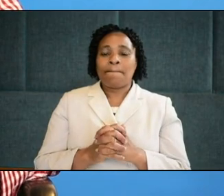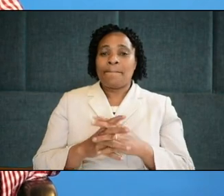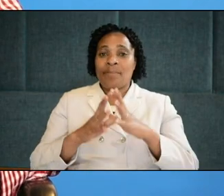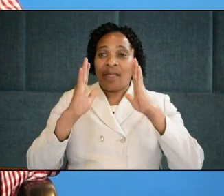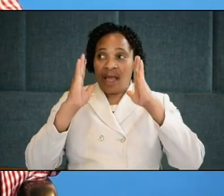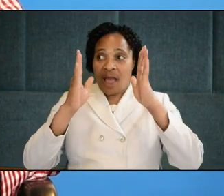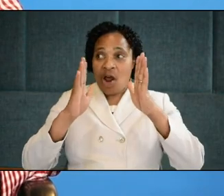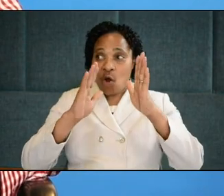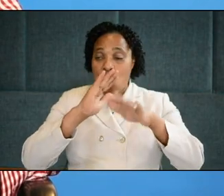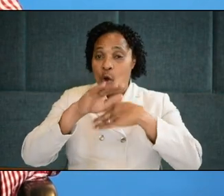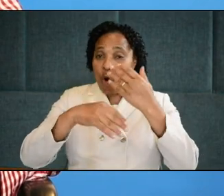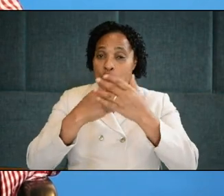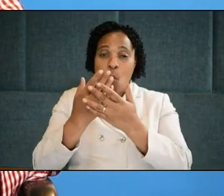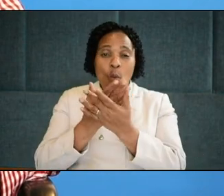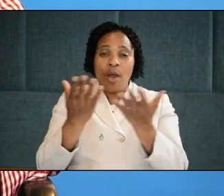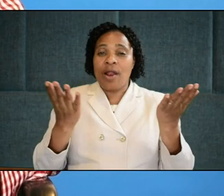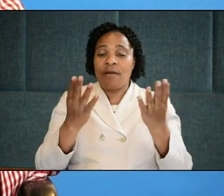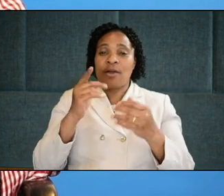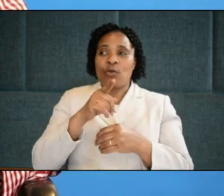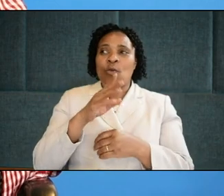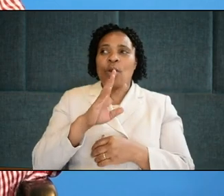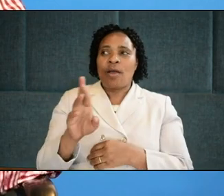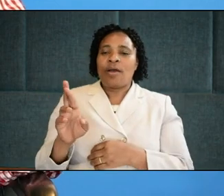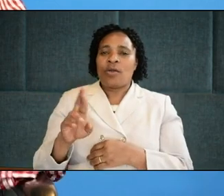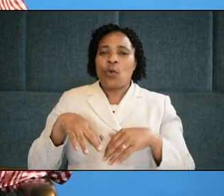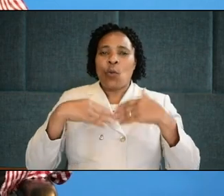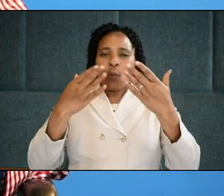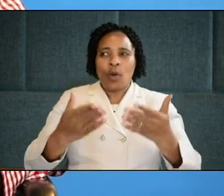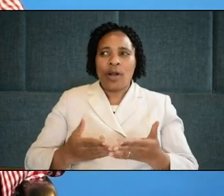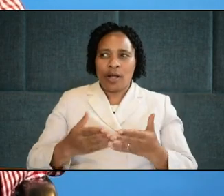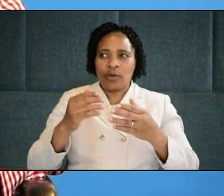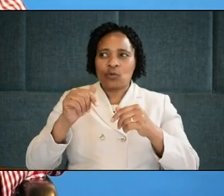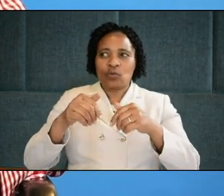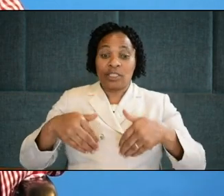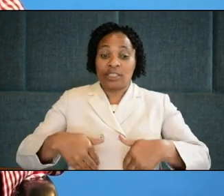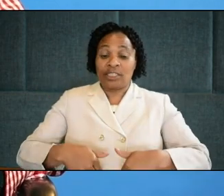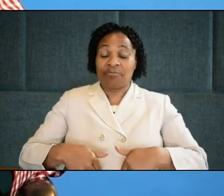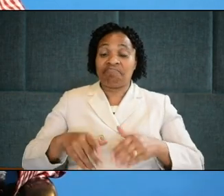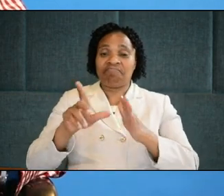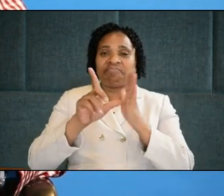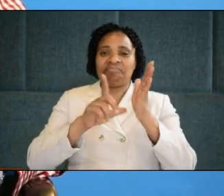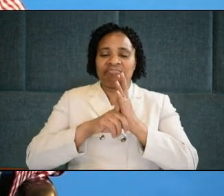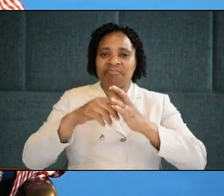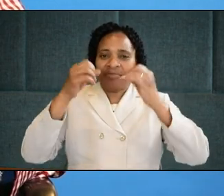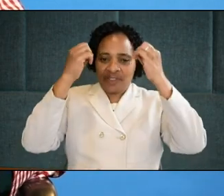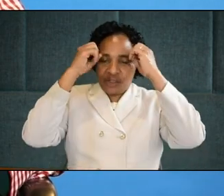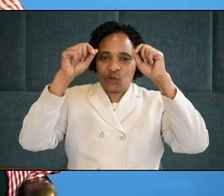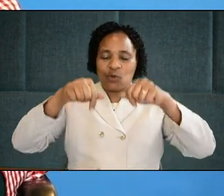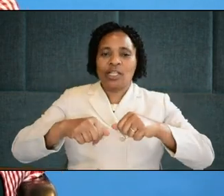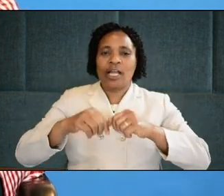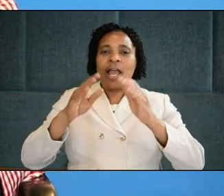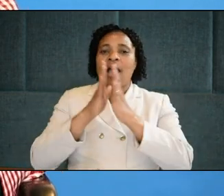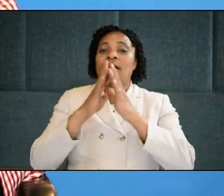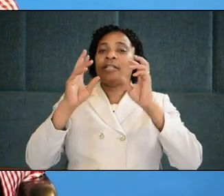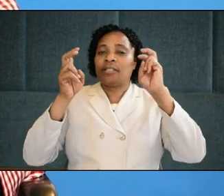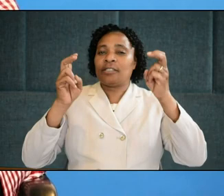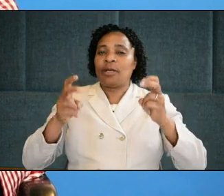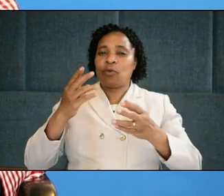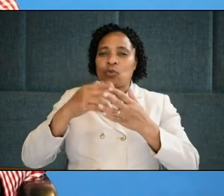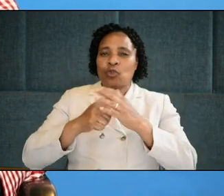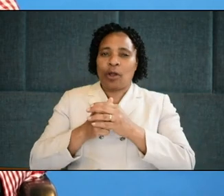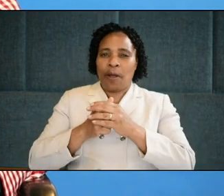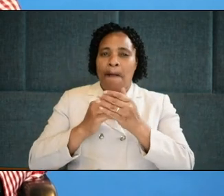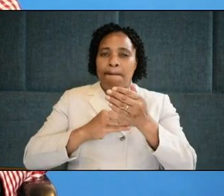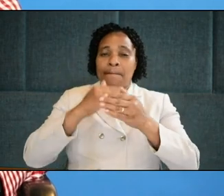Greetings to you all from wherever you are. Welcome to the Teens Lesson Study for today, and the title is Behind